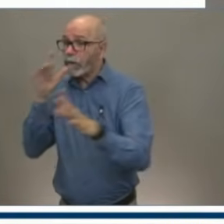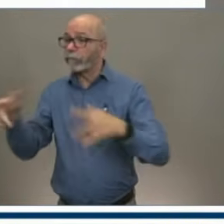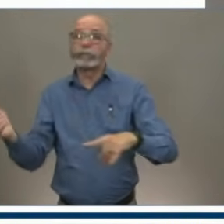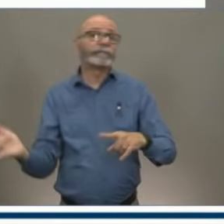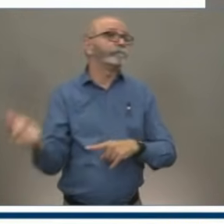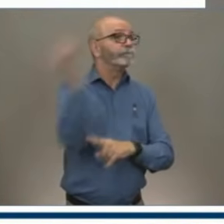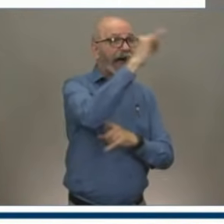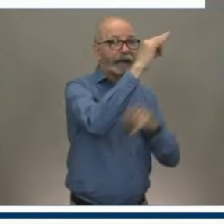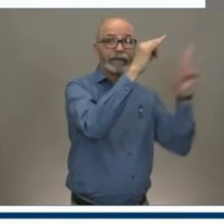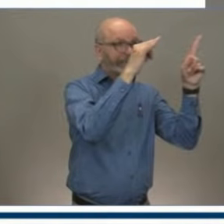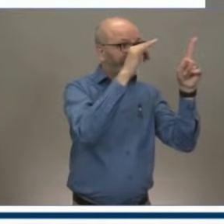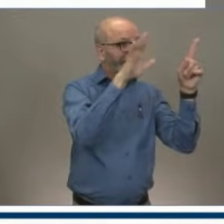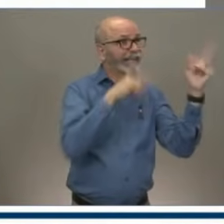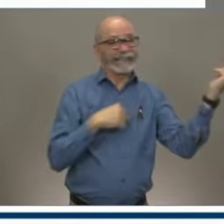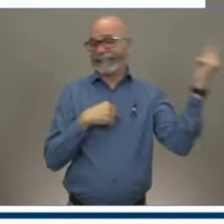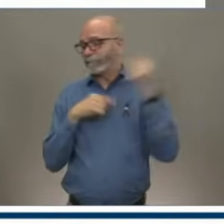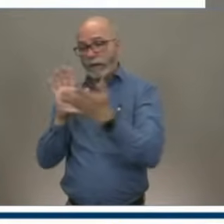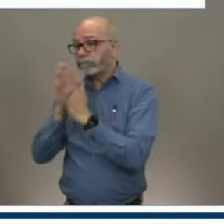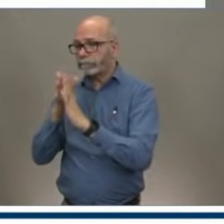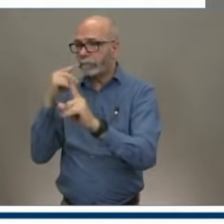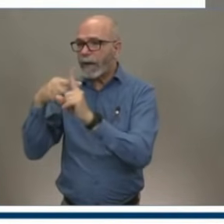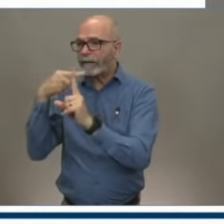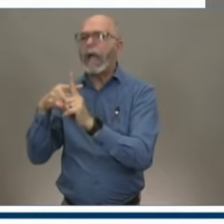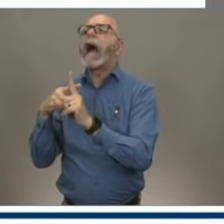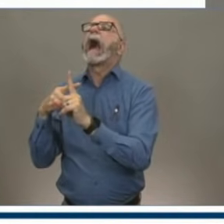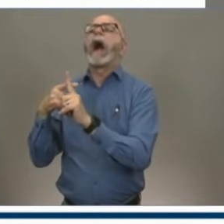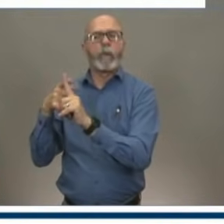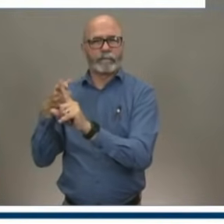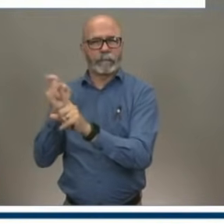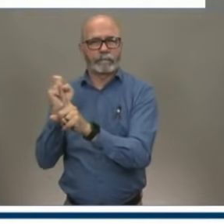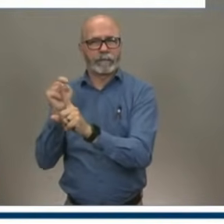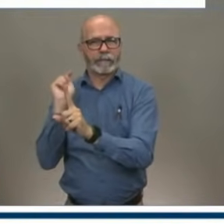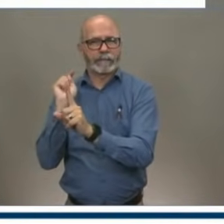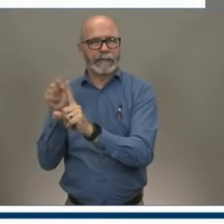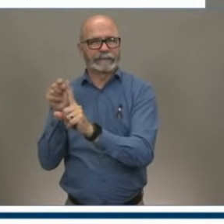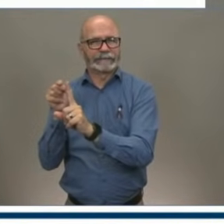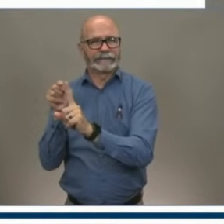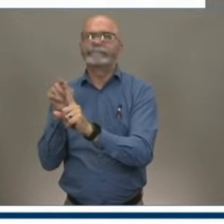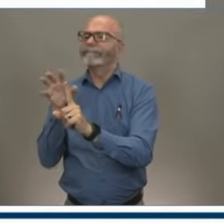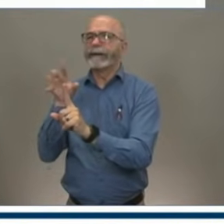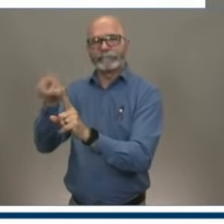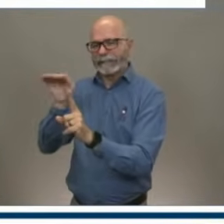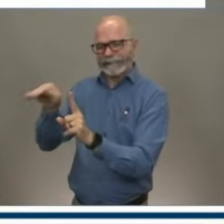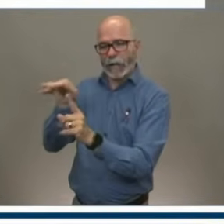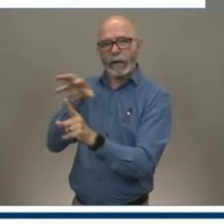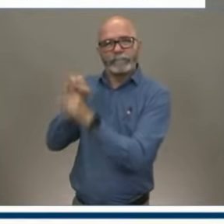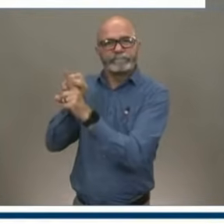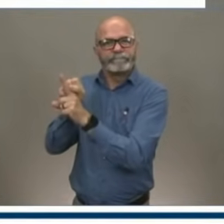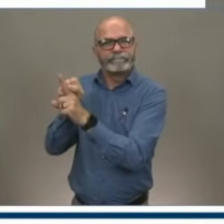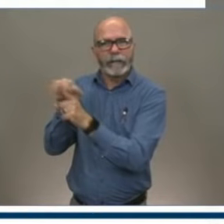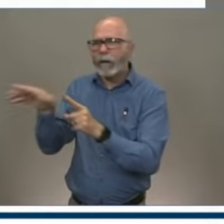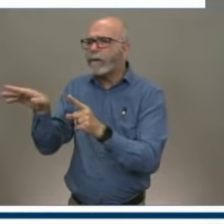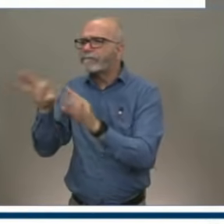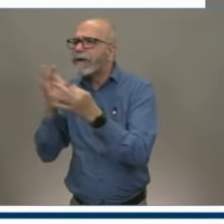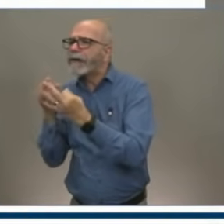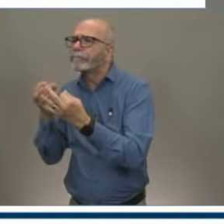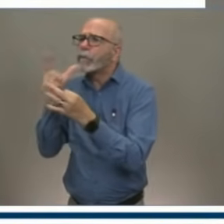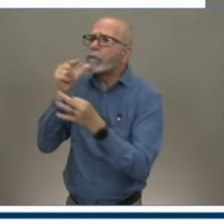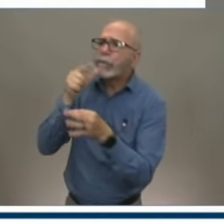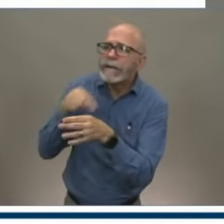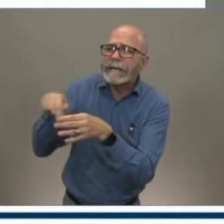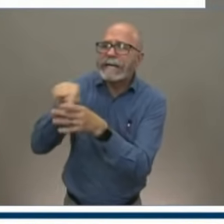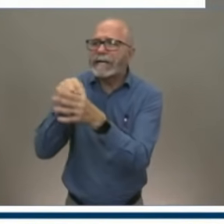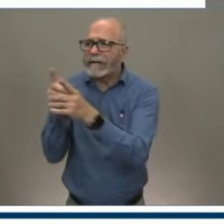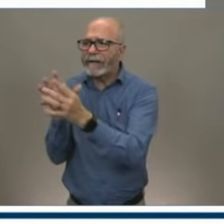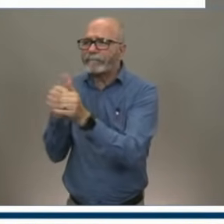positive once they return here. And it's still early enough to isolate household contacts before they're able to spread